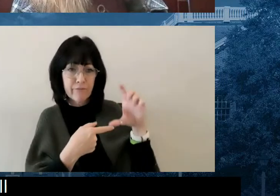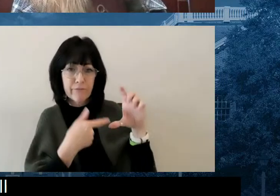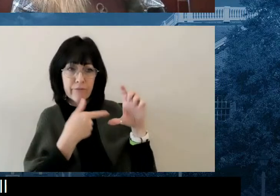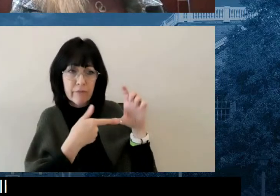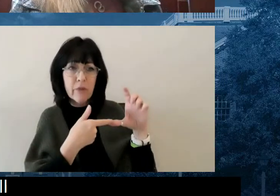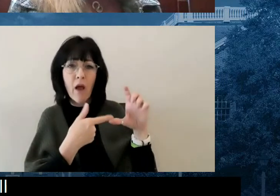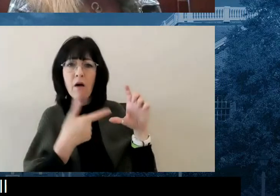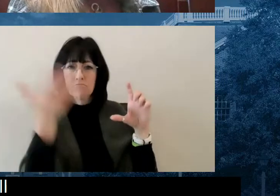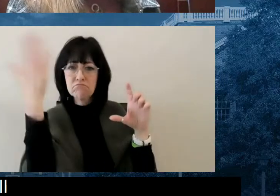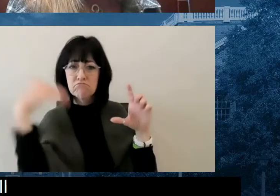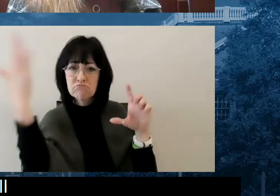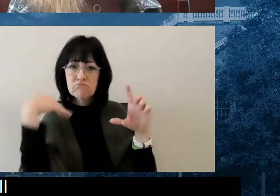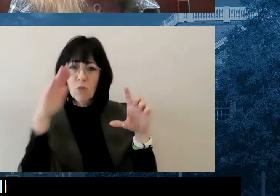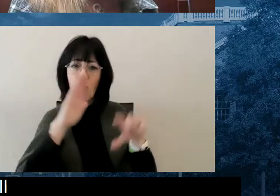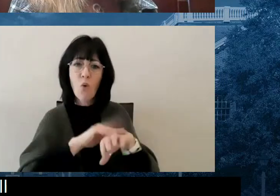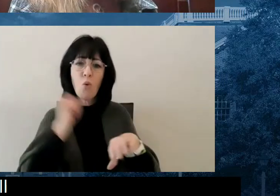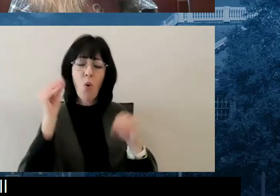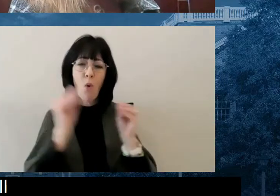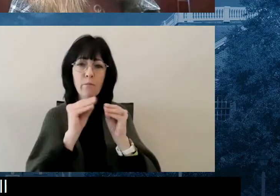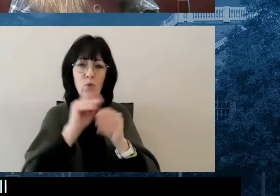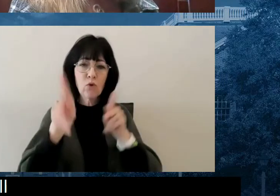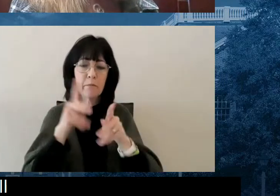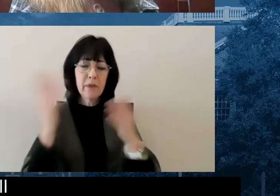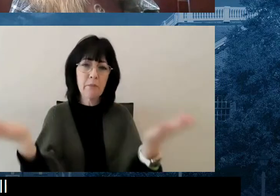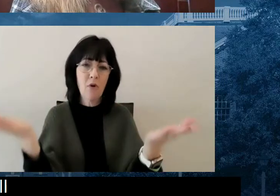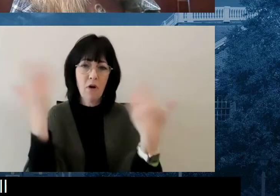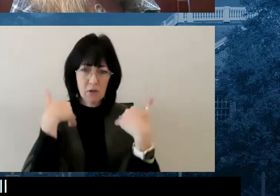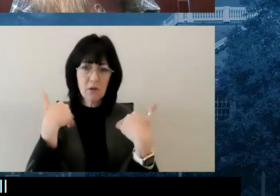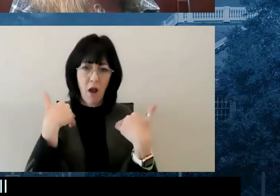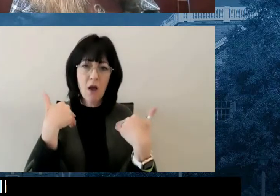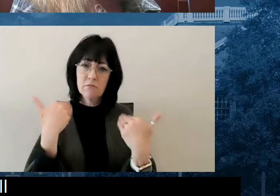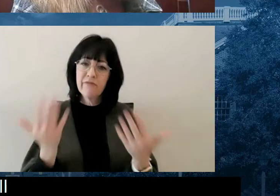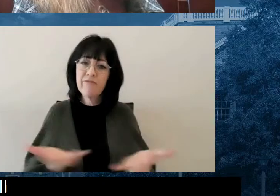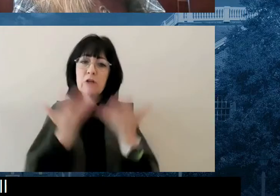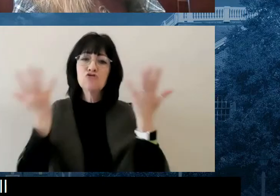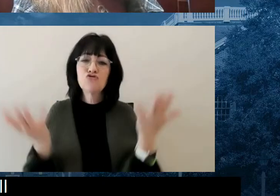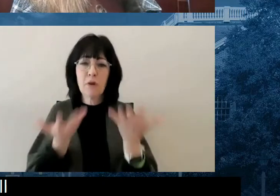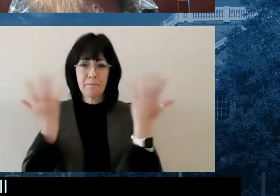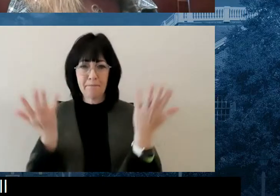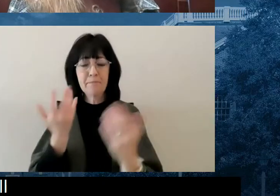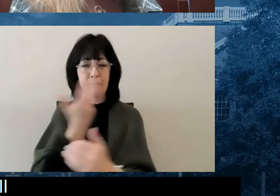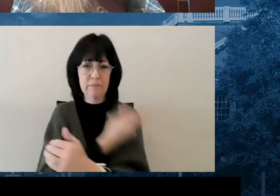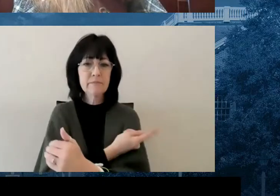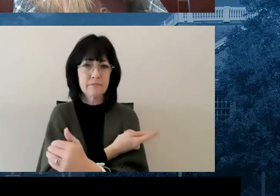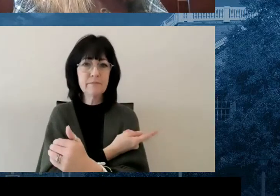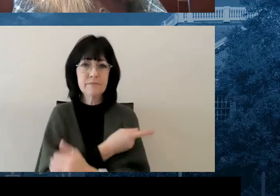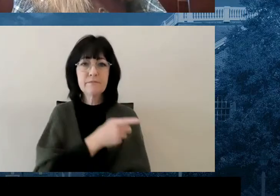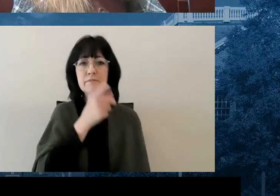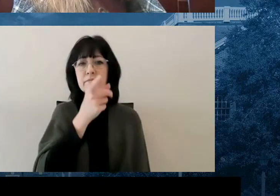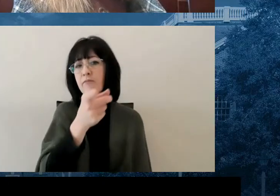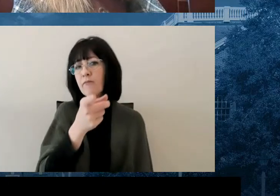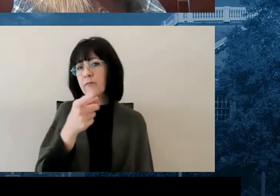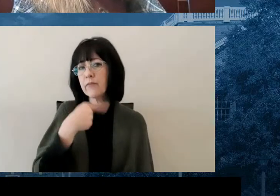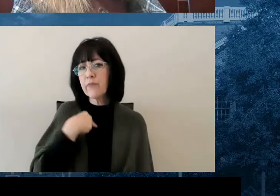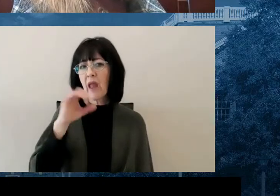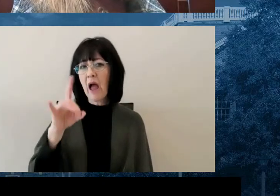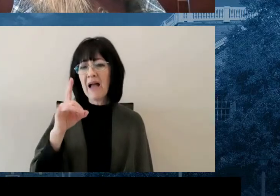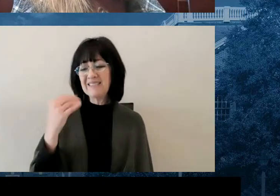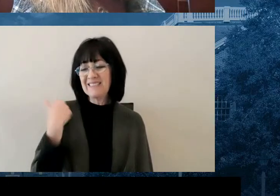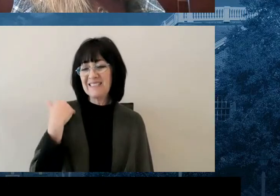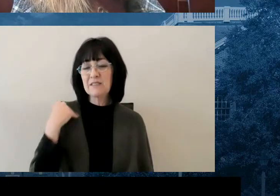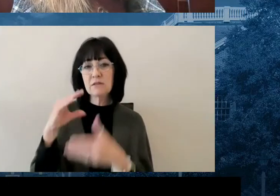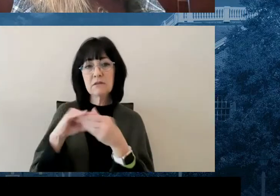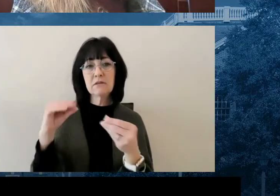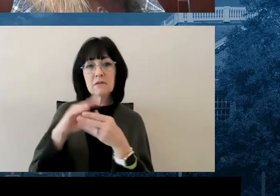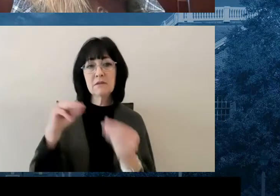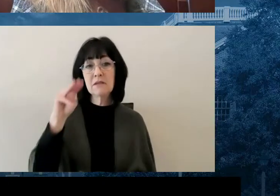vaccine. Let me just make a clarifying point. I think I said May 19th for the new restrictions. That's